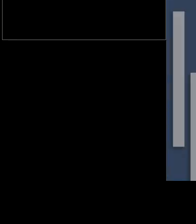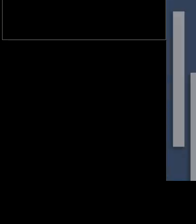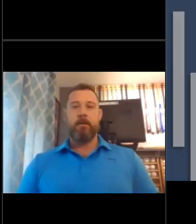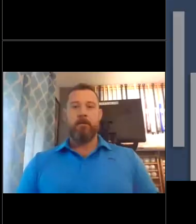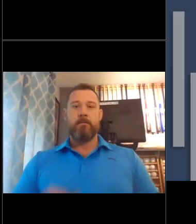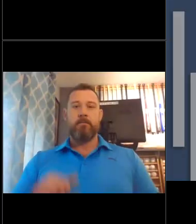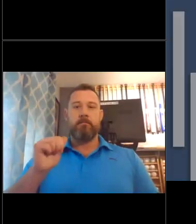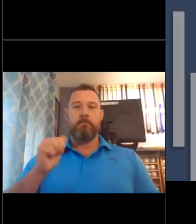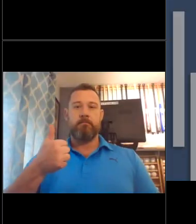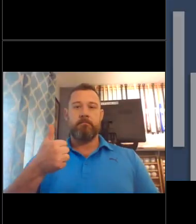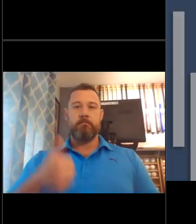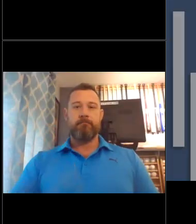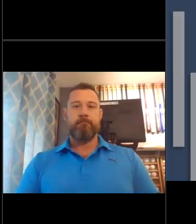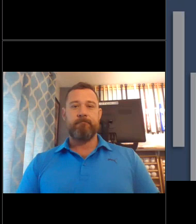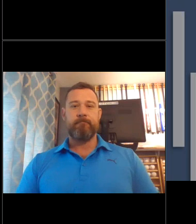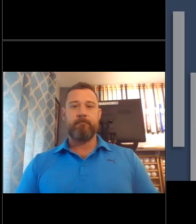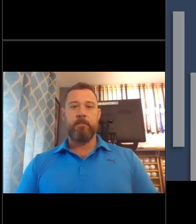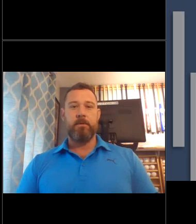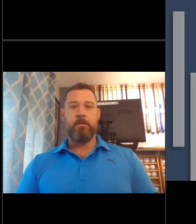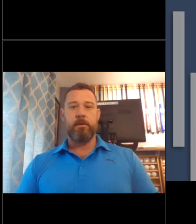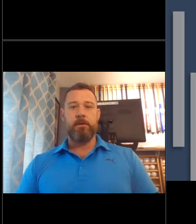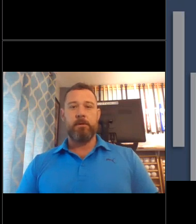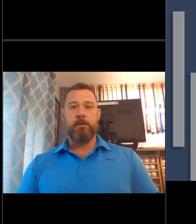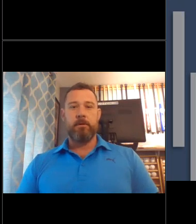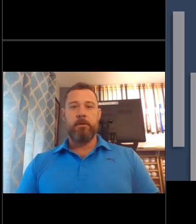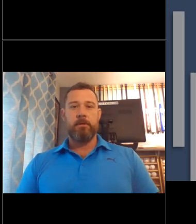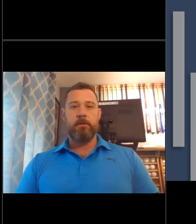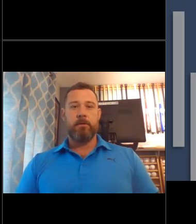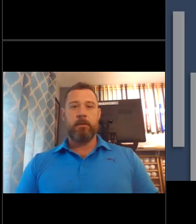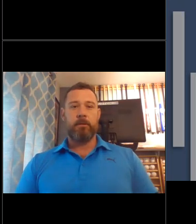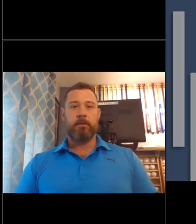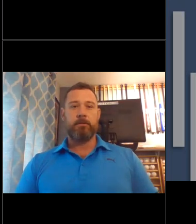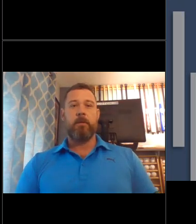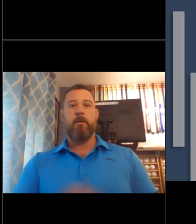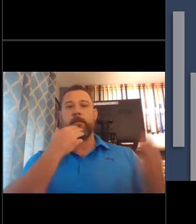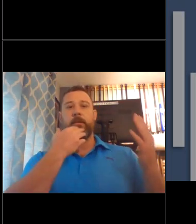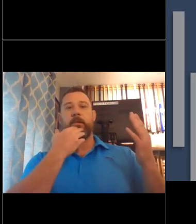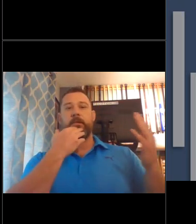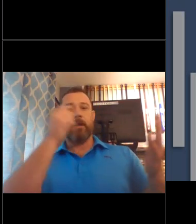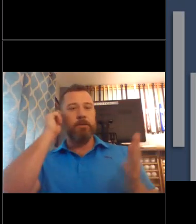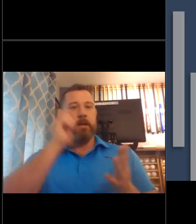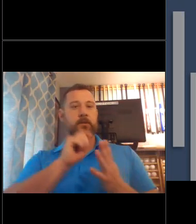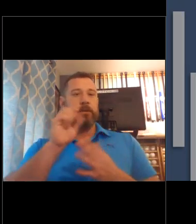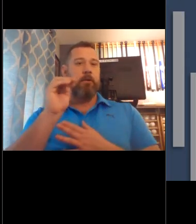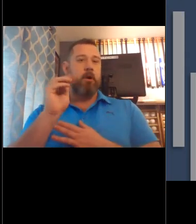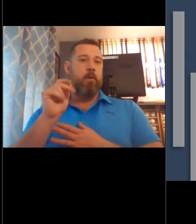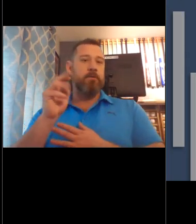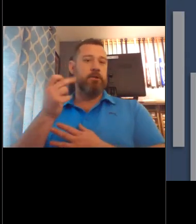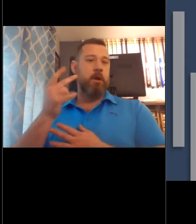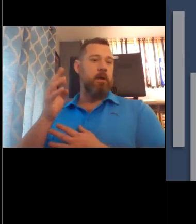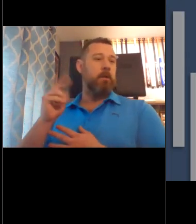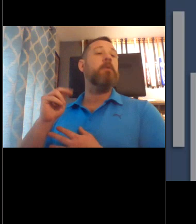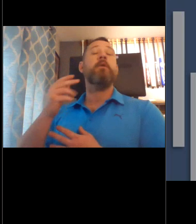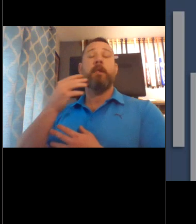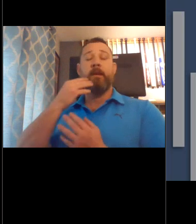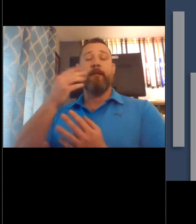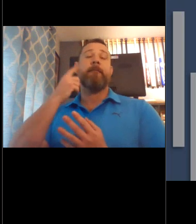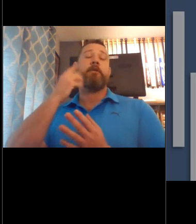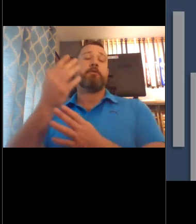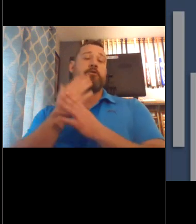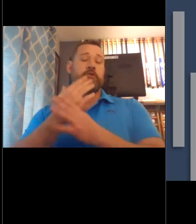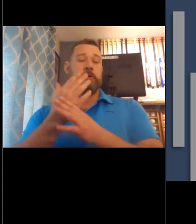take any questions if there's time for such. Thank you, Secretary Omishakin, and thank you for sharing the transformative and